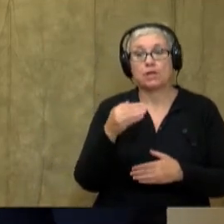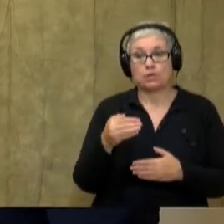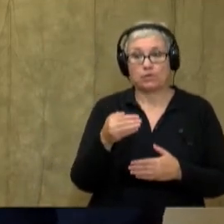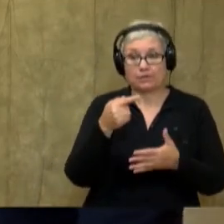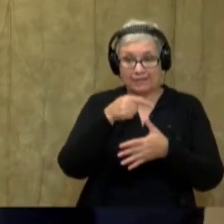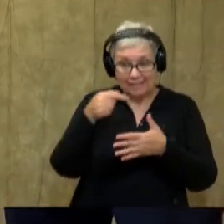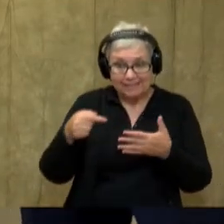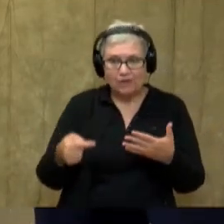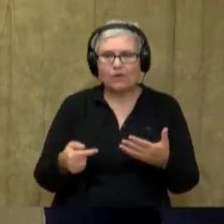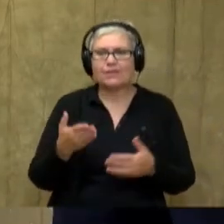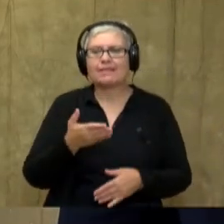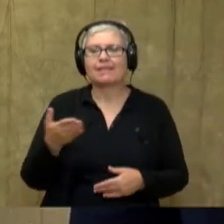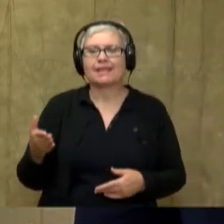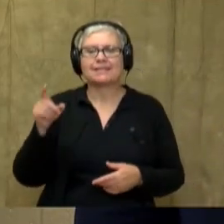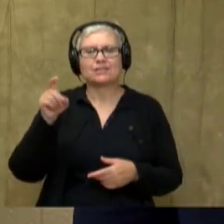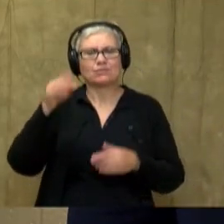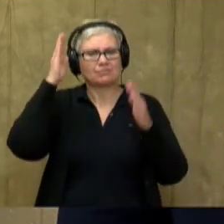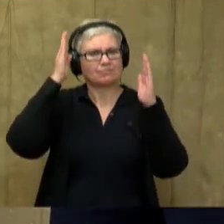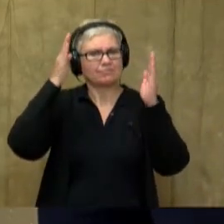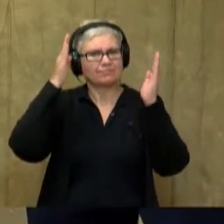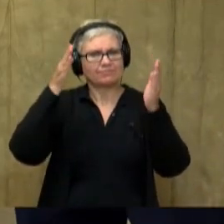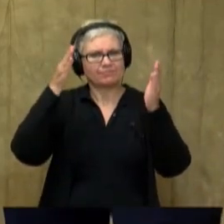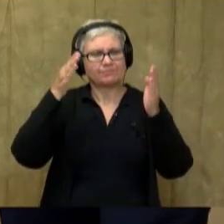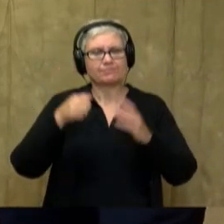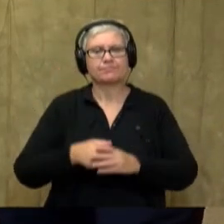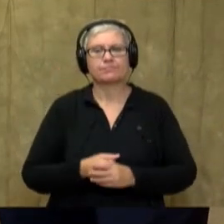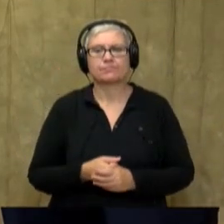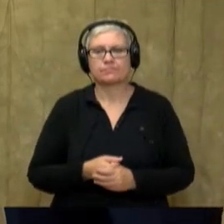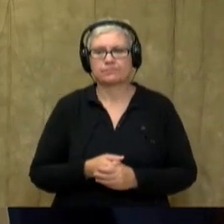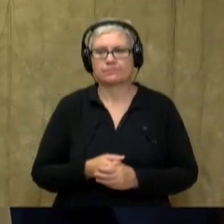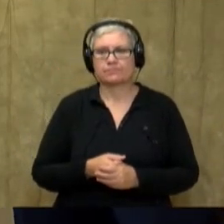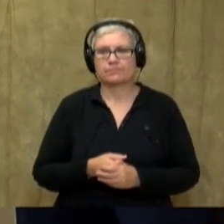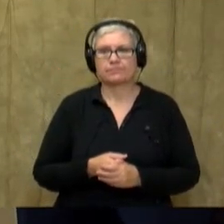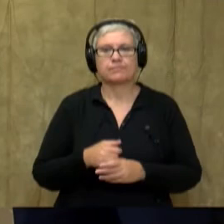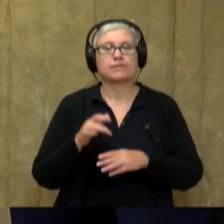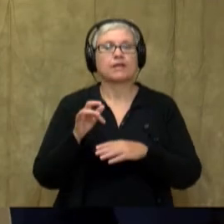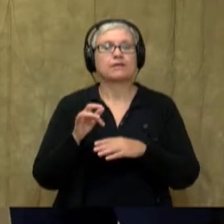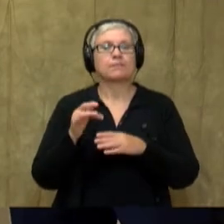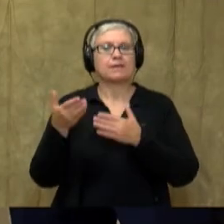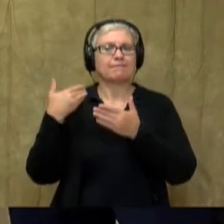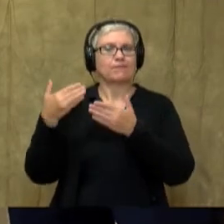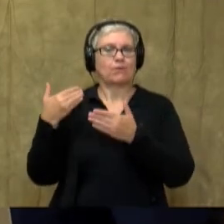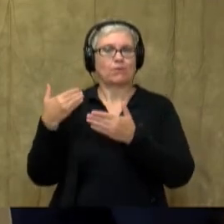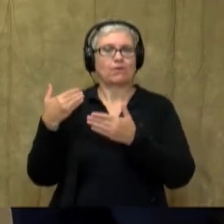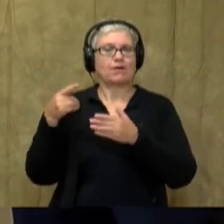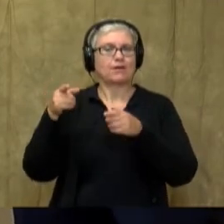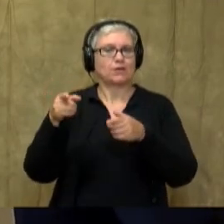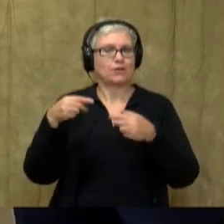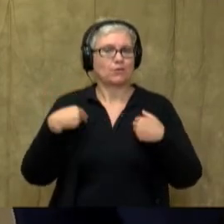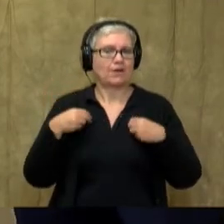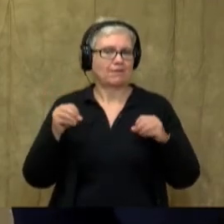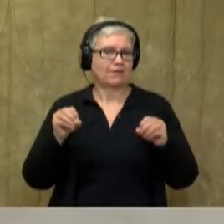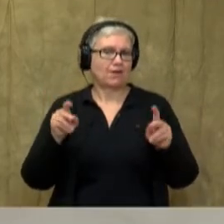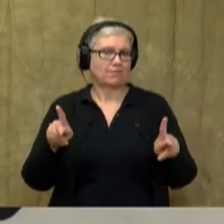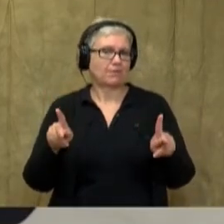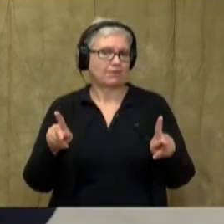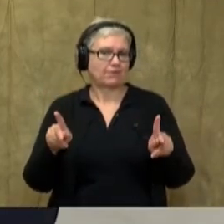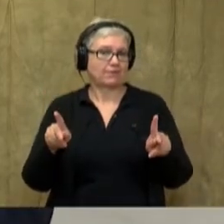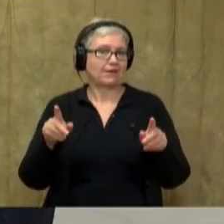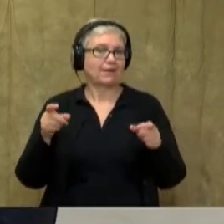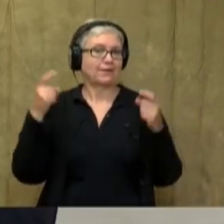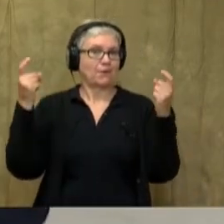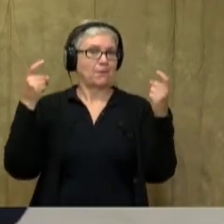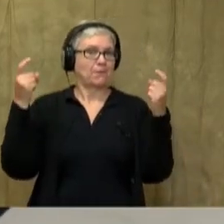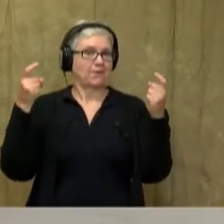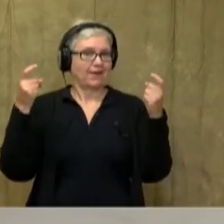to really pay attention to. Now, earlier I stated that you have the opportunity to win a prize.